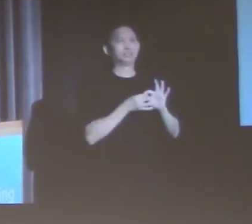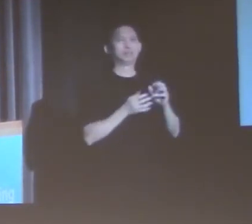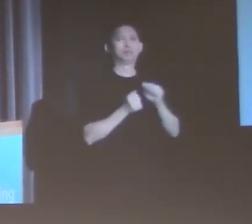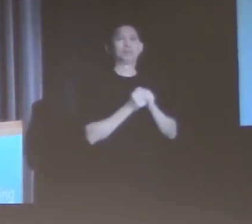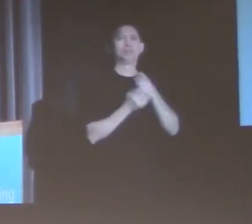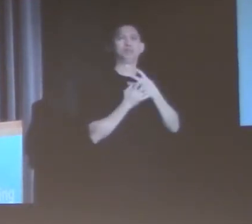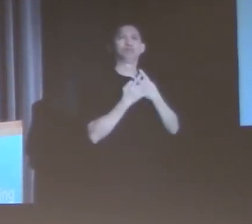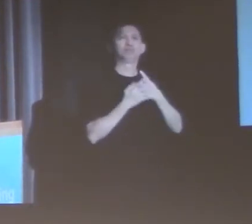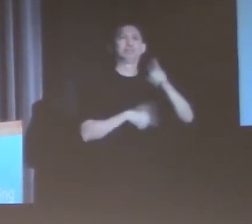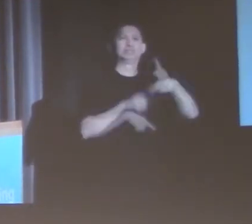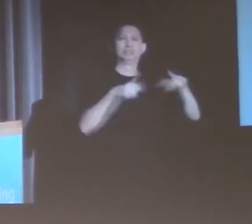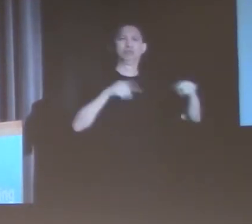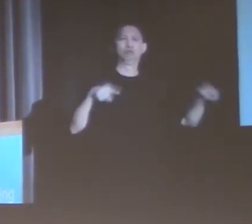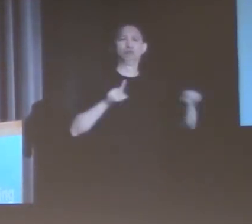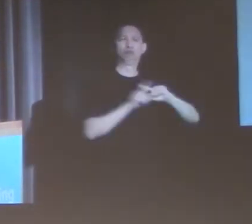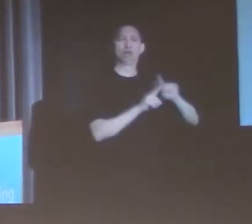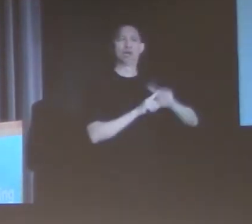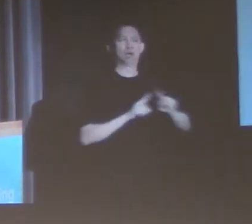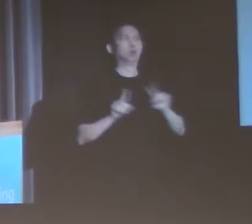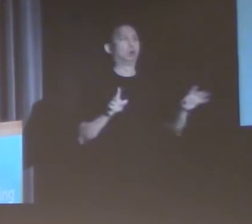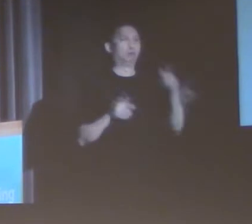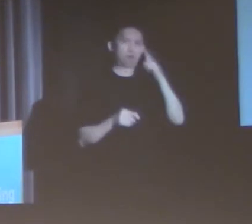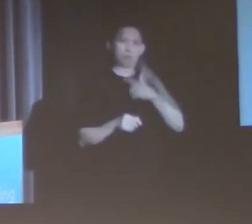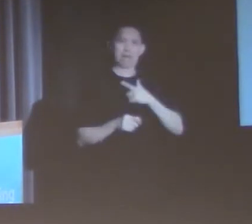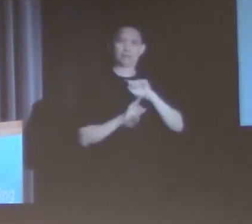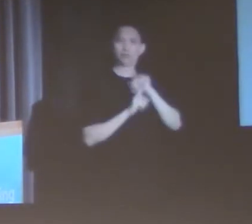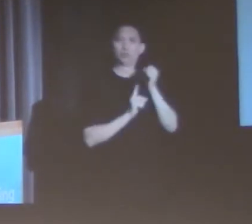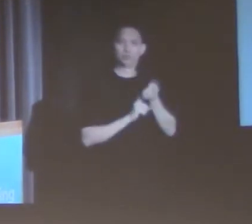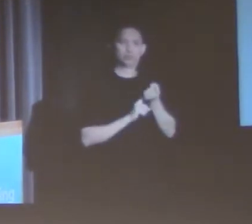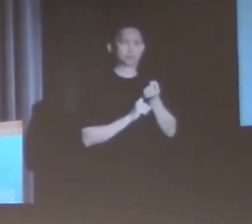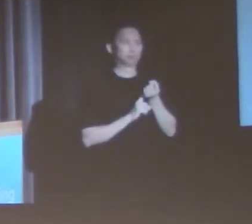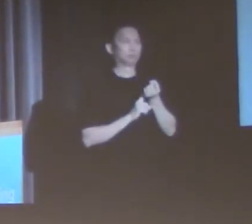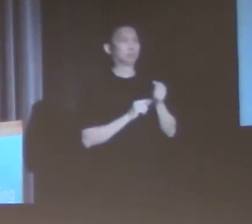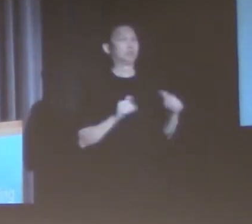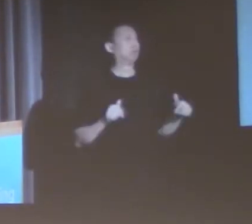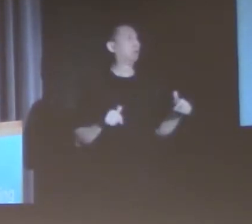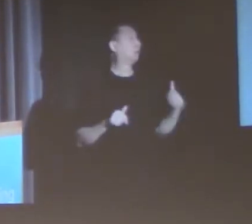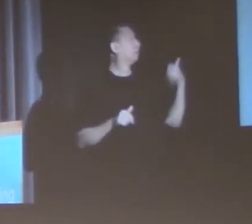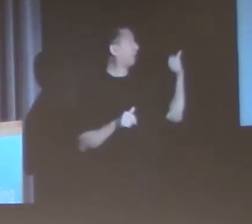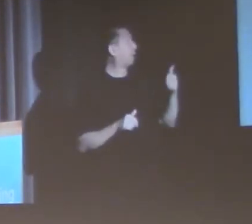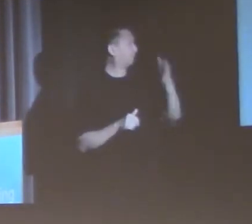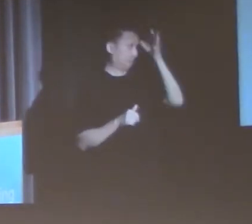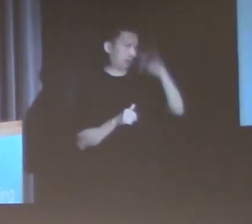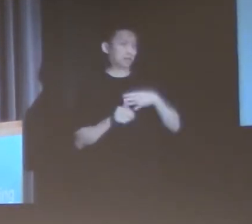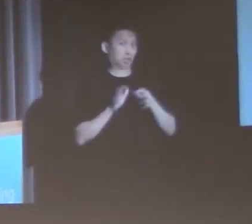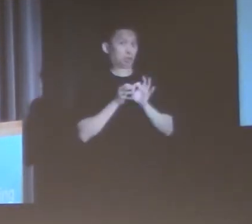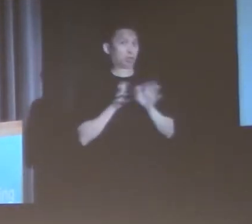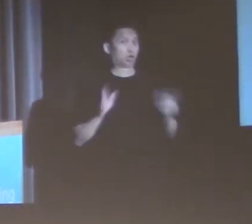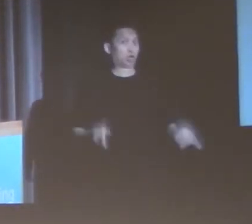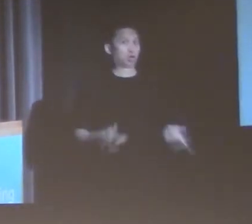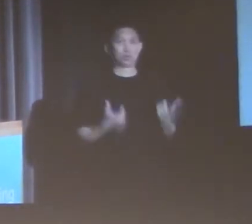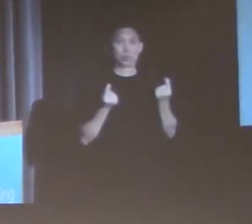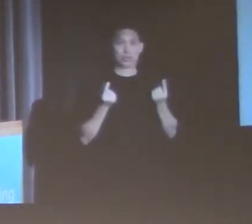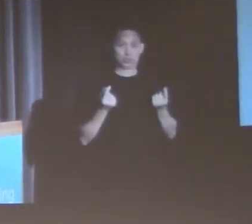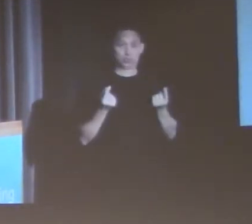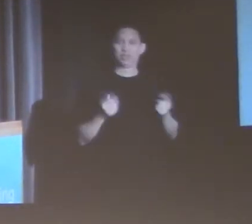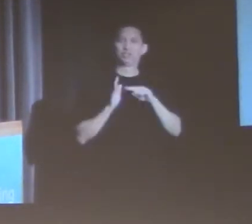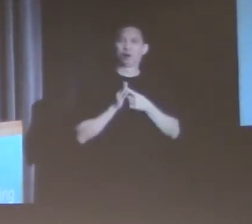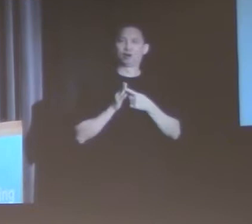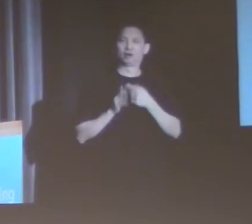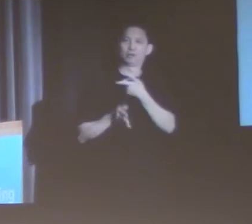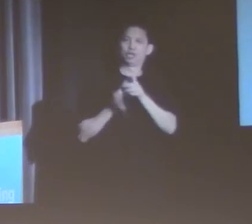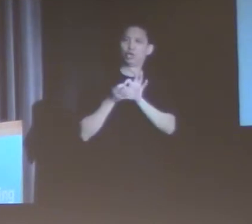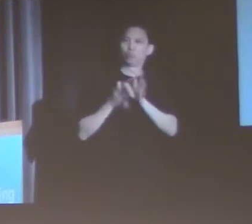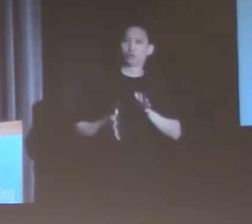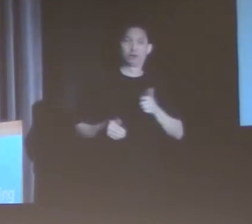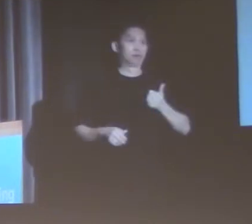and distinct. In my case, it started with the work that this man is doing right here, the ASL interpreter. Actually, I